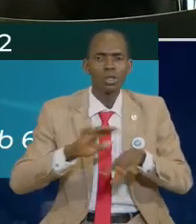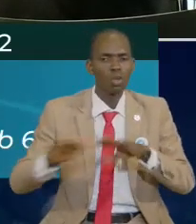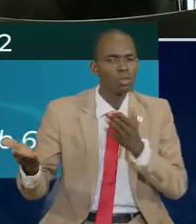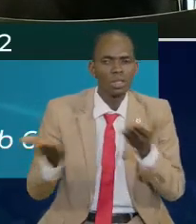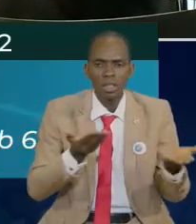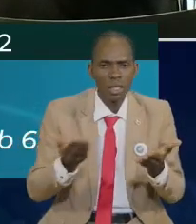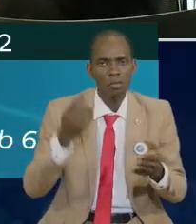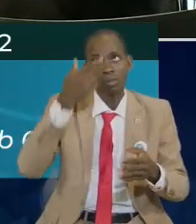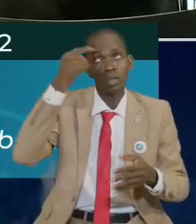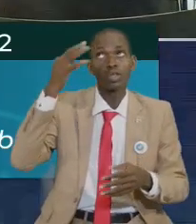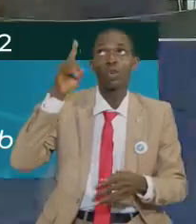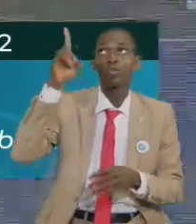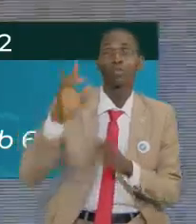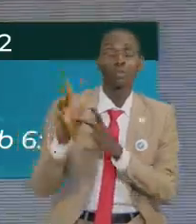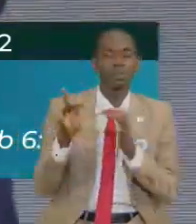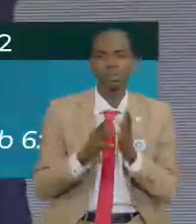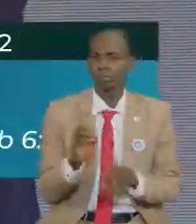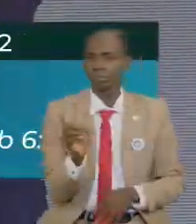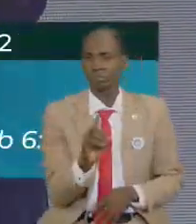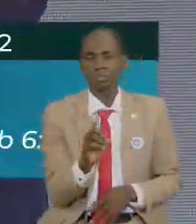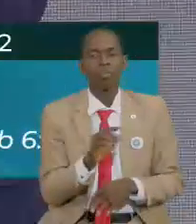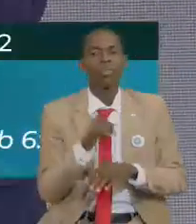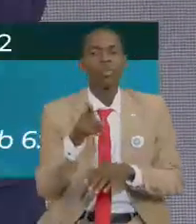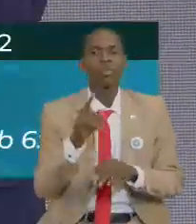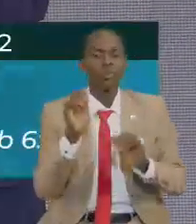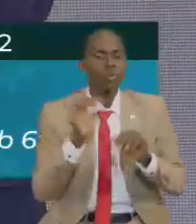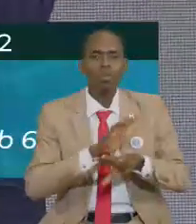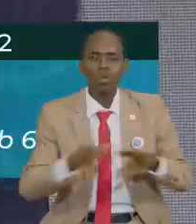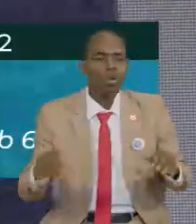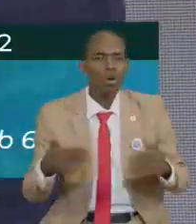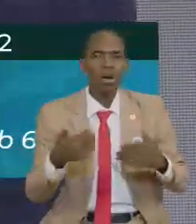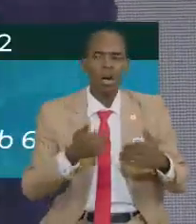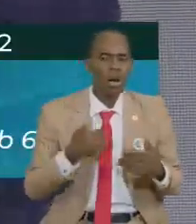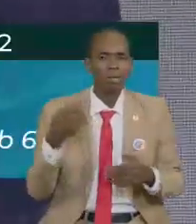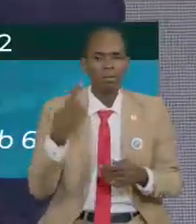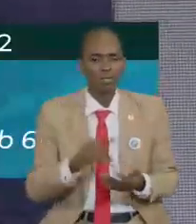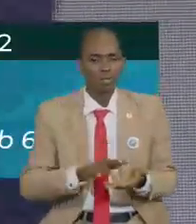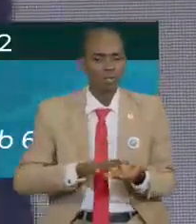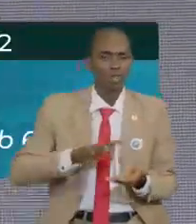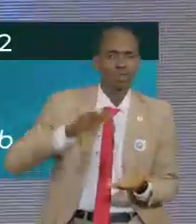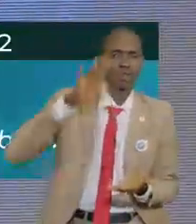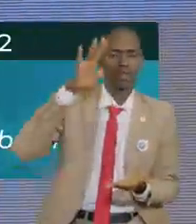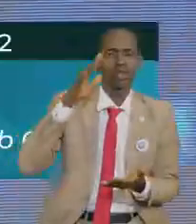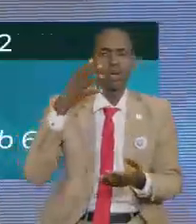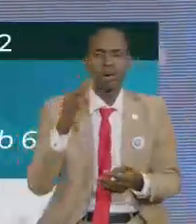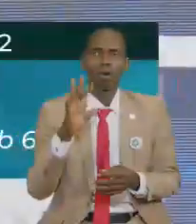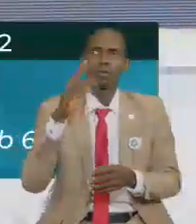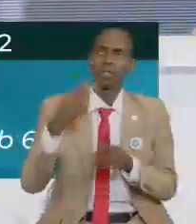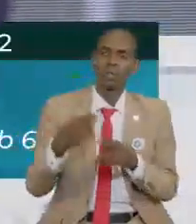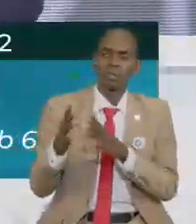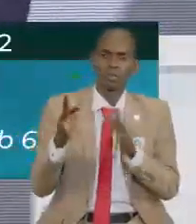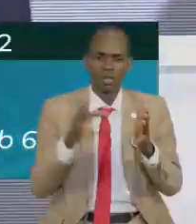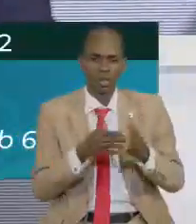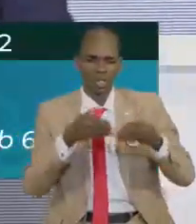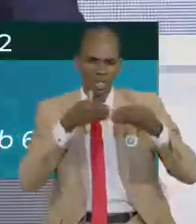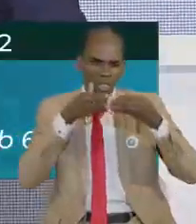name. Don't have the glory of the name filling your heart, directing you,